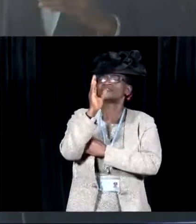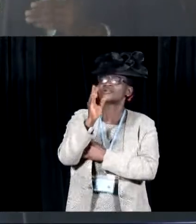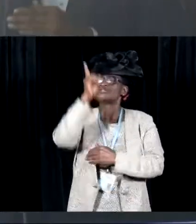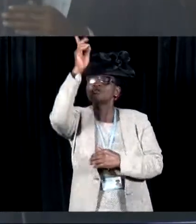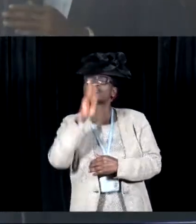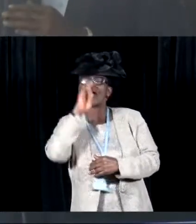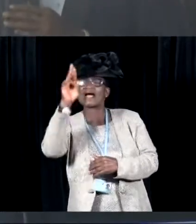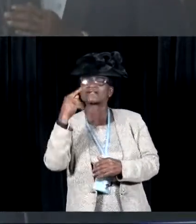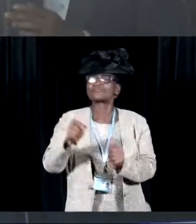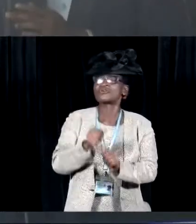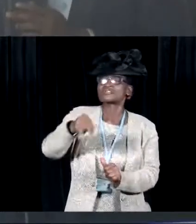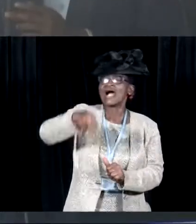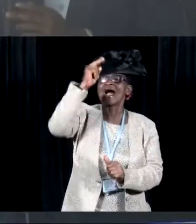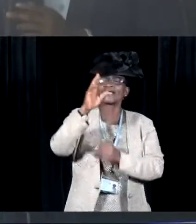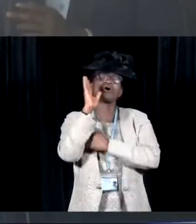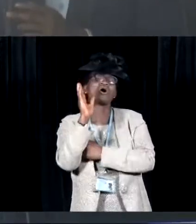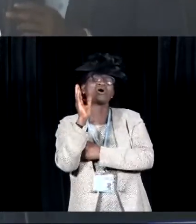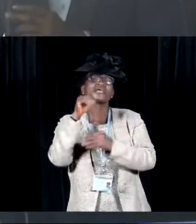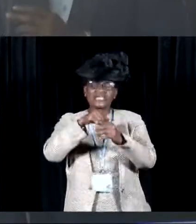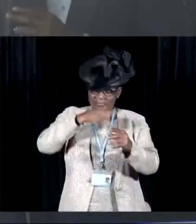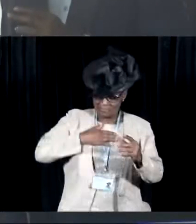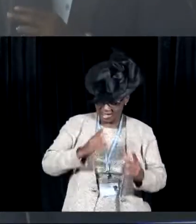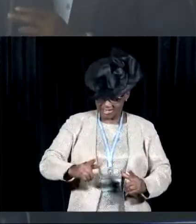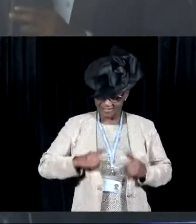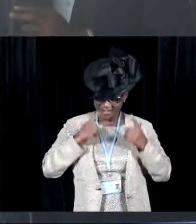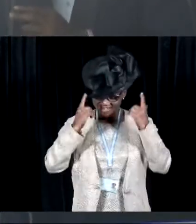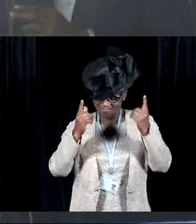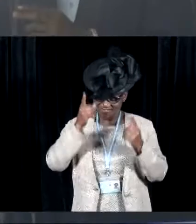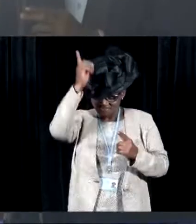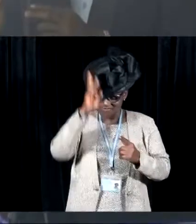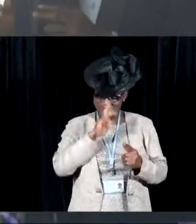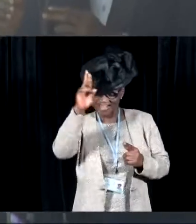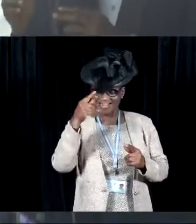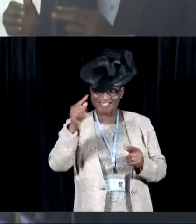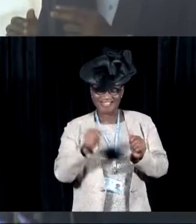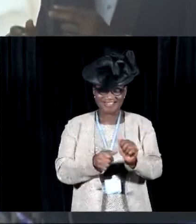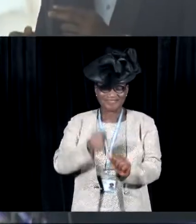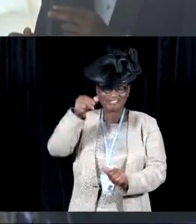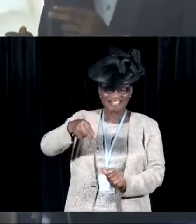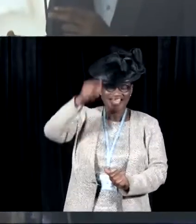Oh,